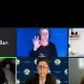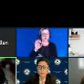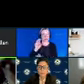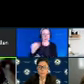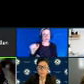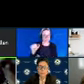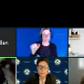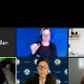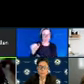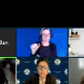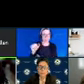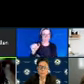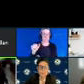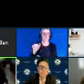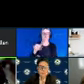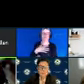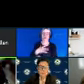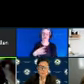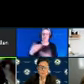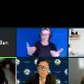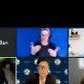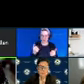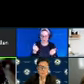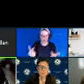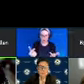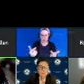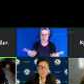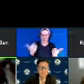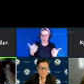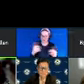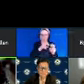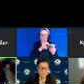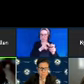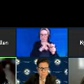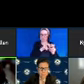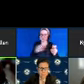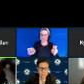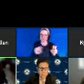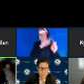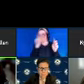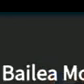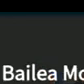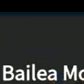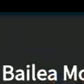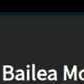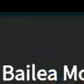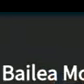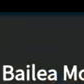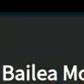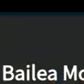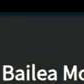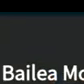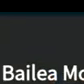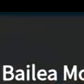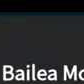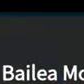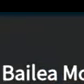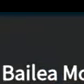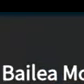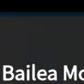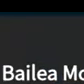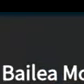Management Agency. We'd like to invite them all to join us, and we will drop the presentation so we have an opportunity to connect in